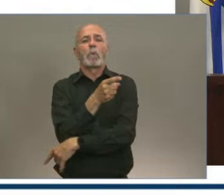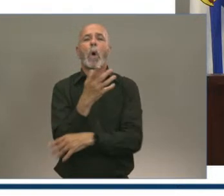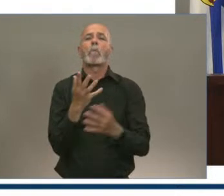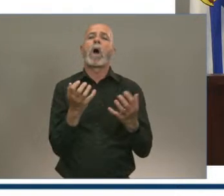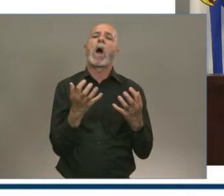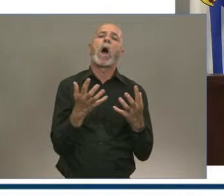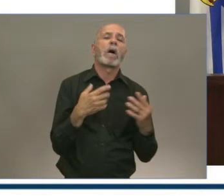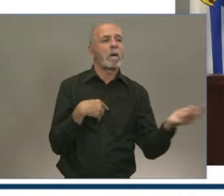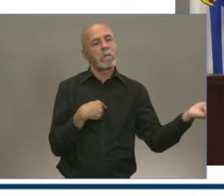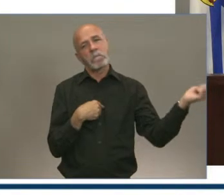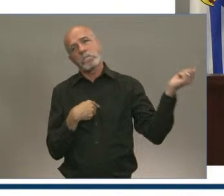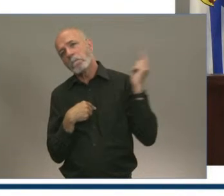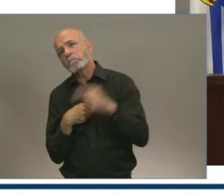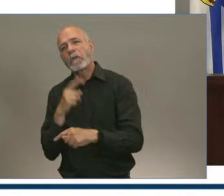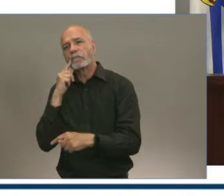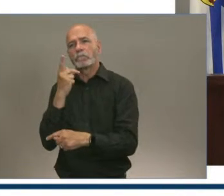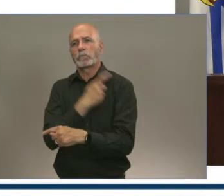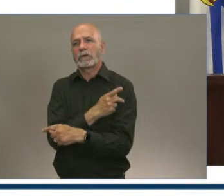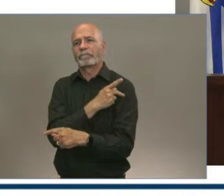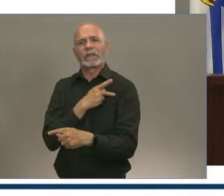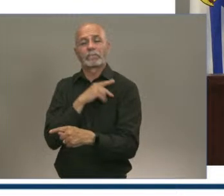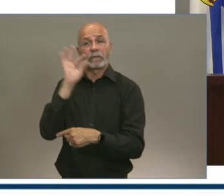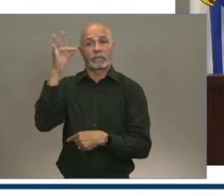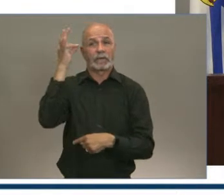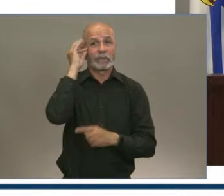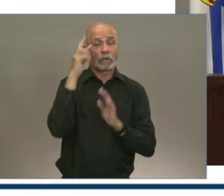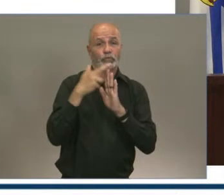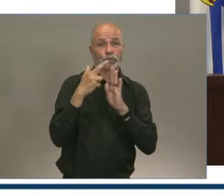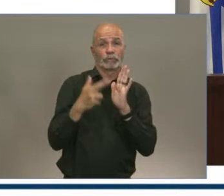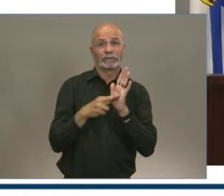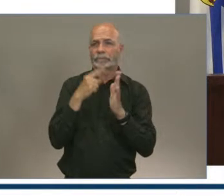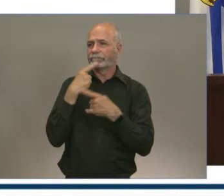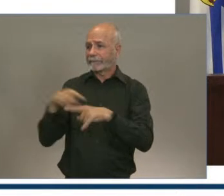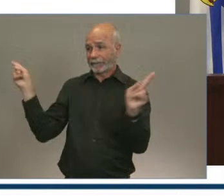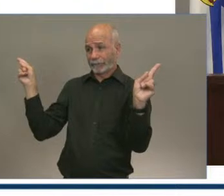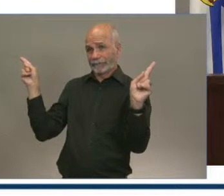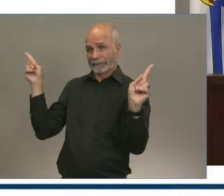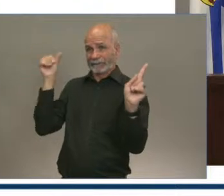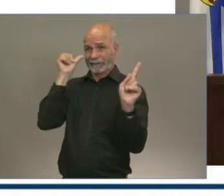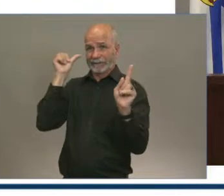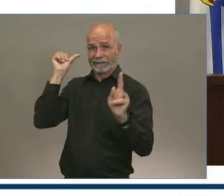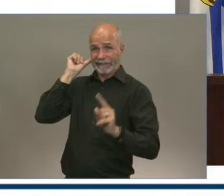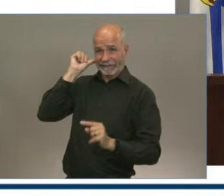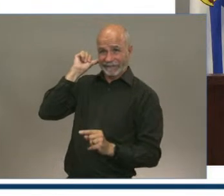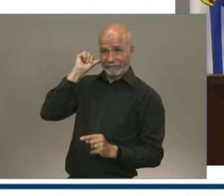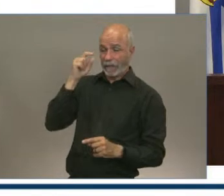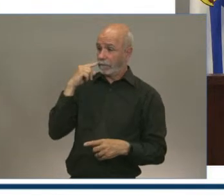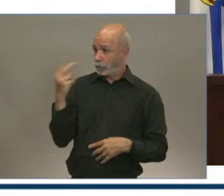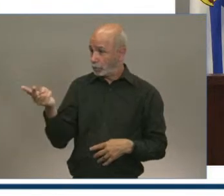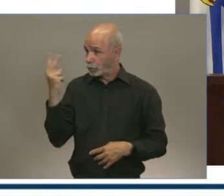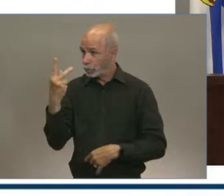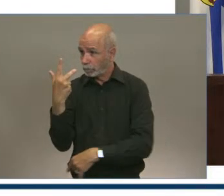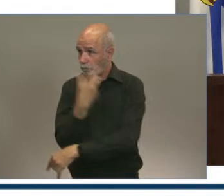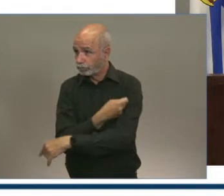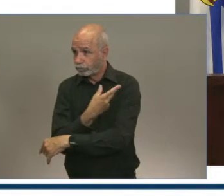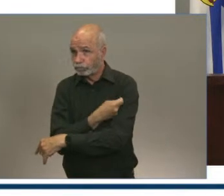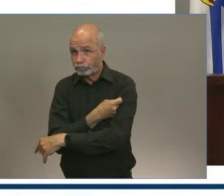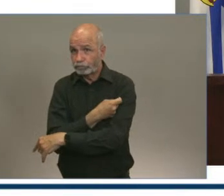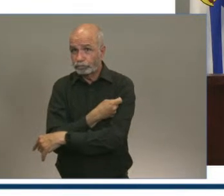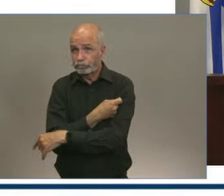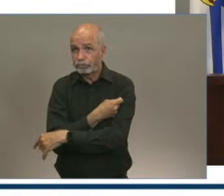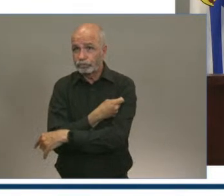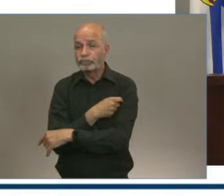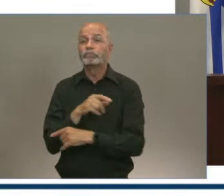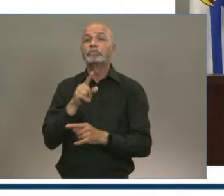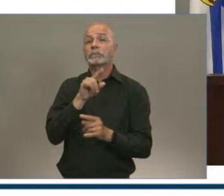province. The new federal rules that were announced yesterday, I believe, say people who've had 2 doses only have to isolate until they get a negative